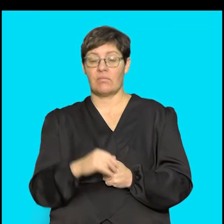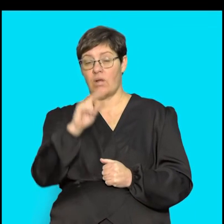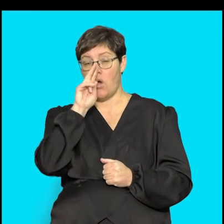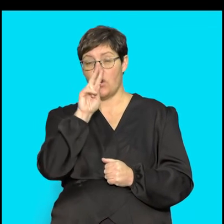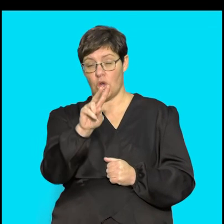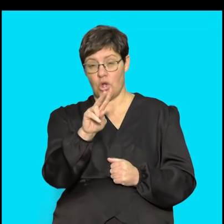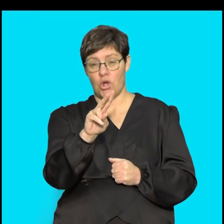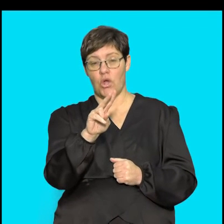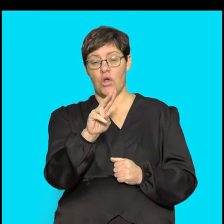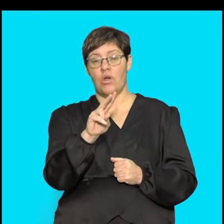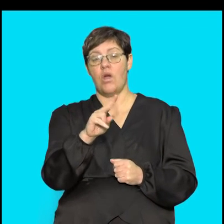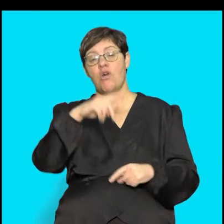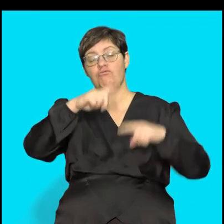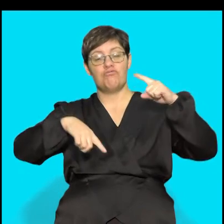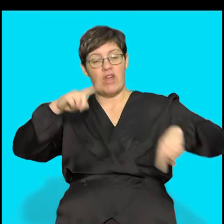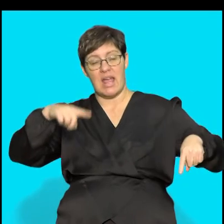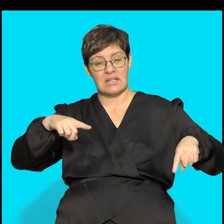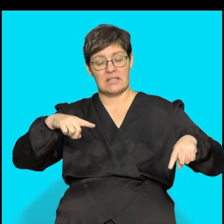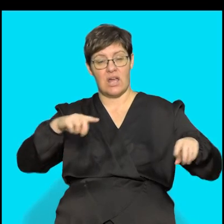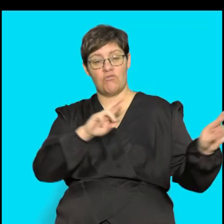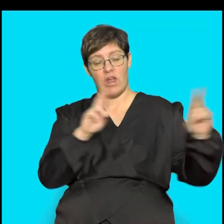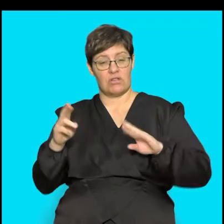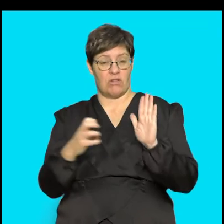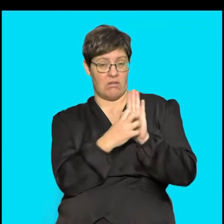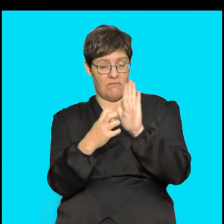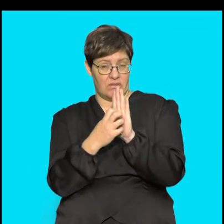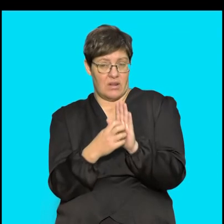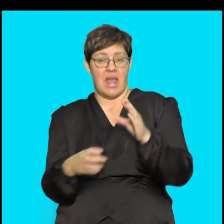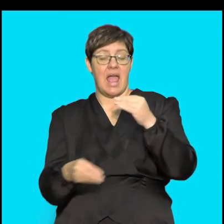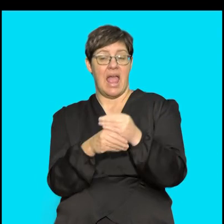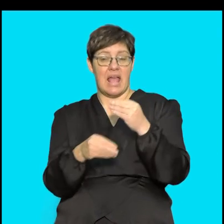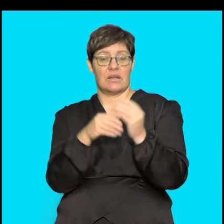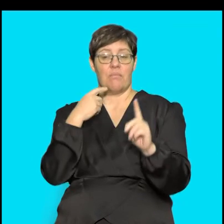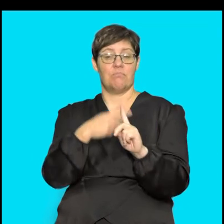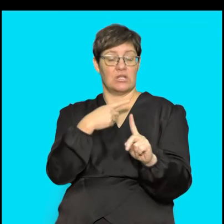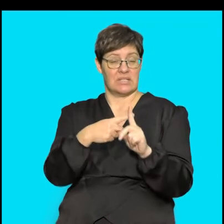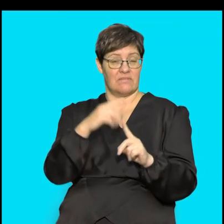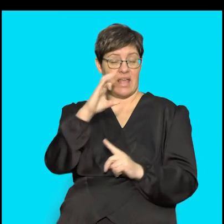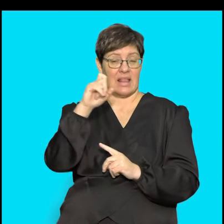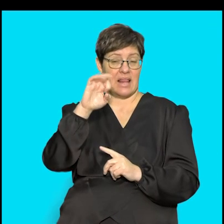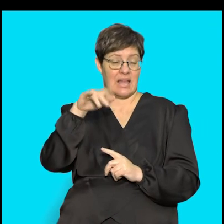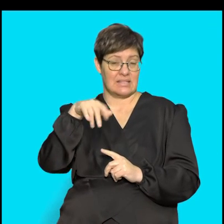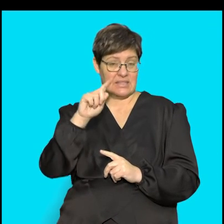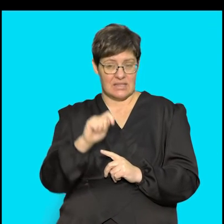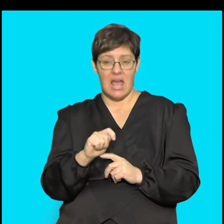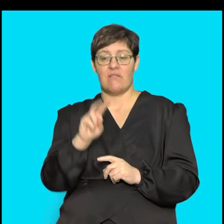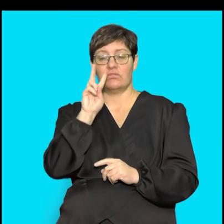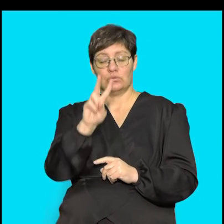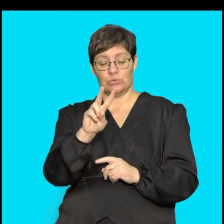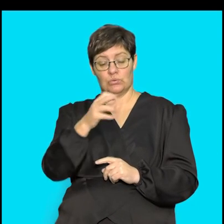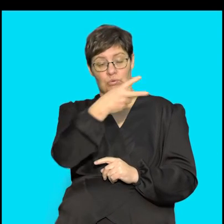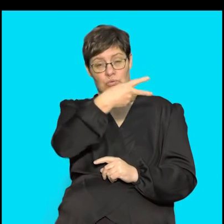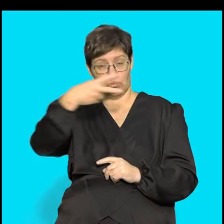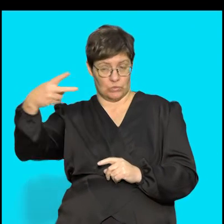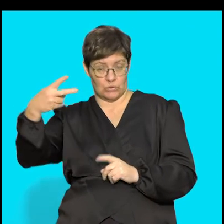When we go look at the features of your rate of reaction graphs, with the addition of a positive catalyst, we had two